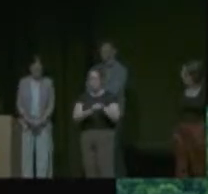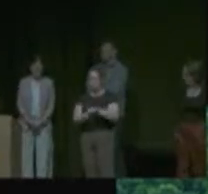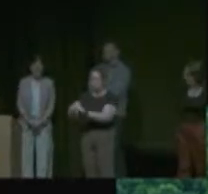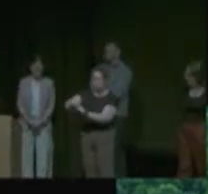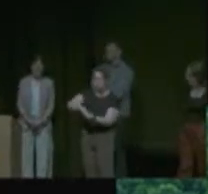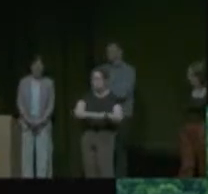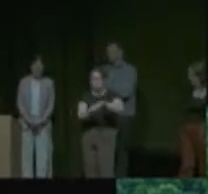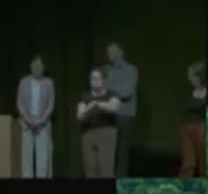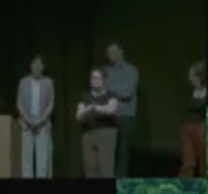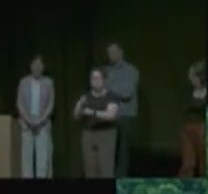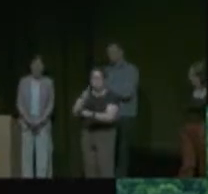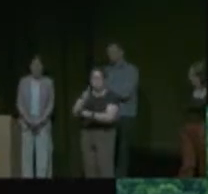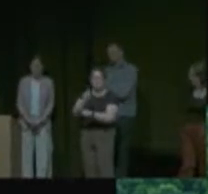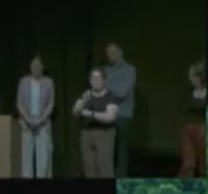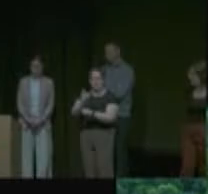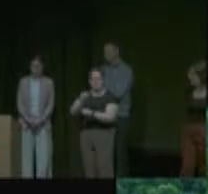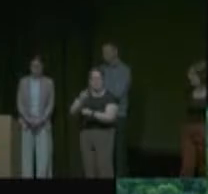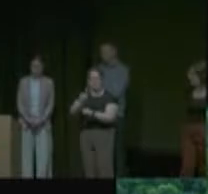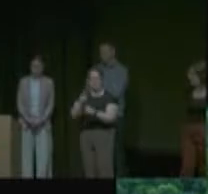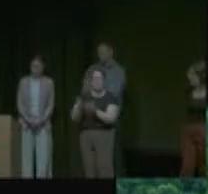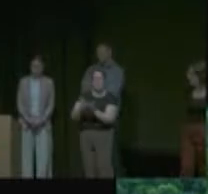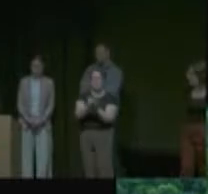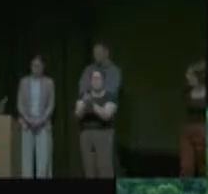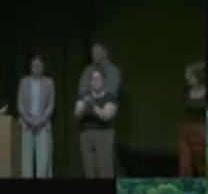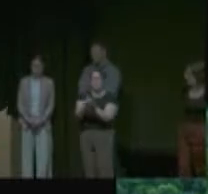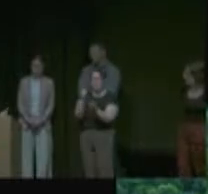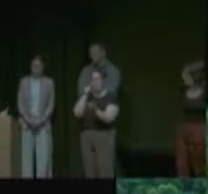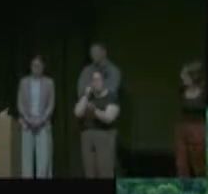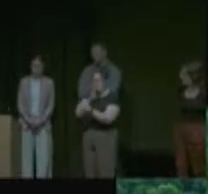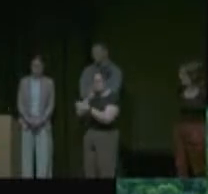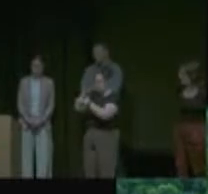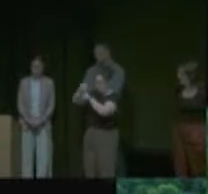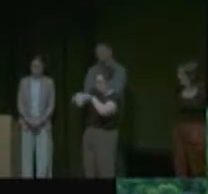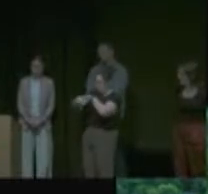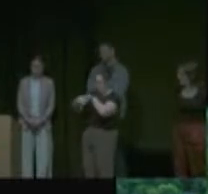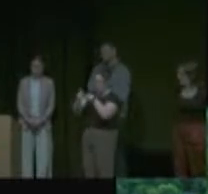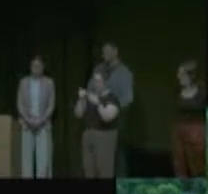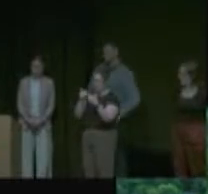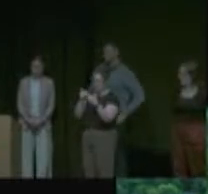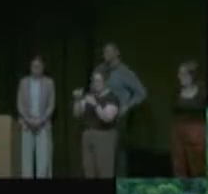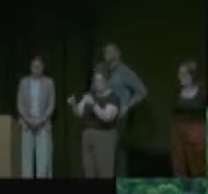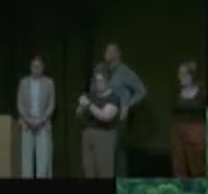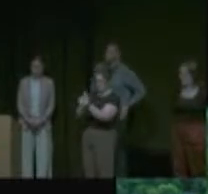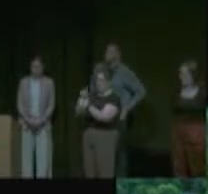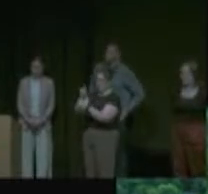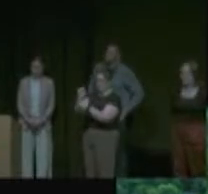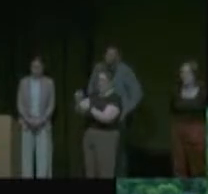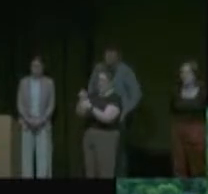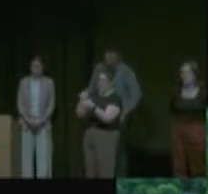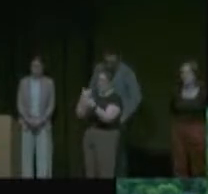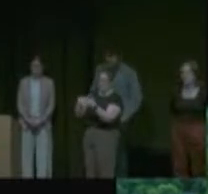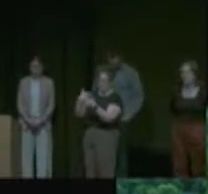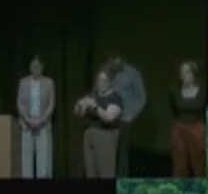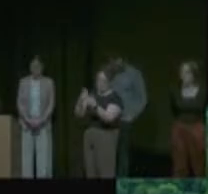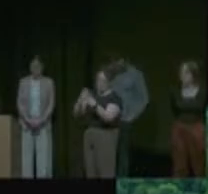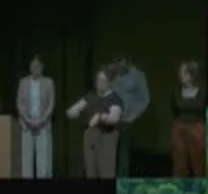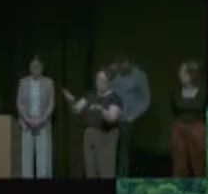opportunities. We think that the falls that are behind the dam are pretty significant and